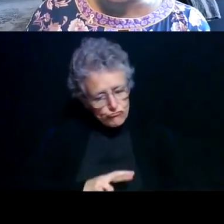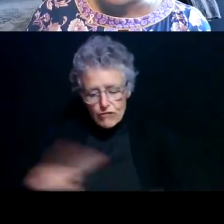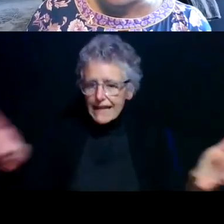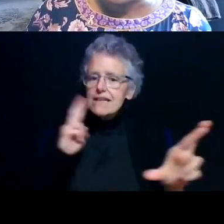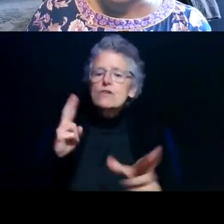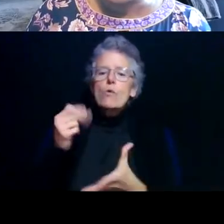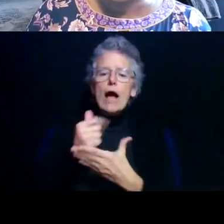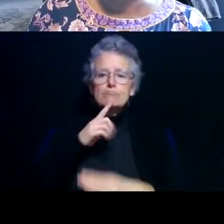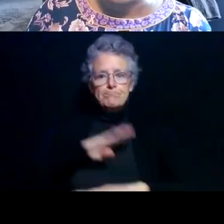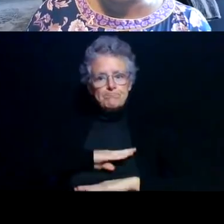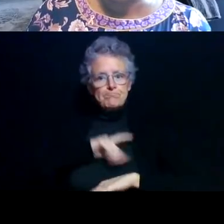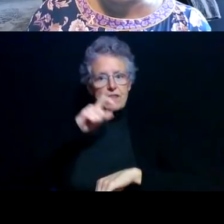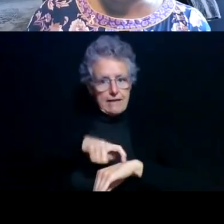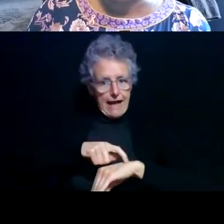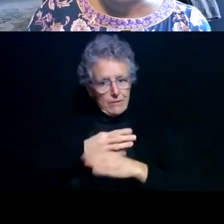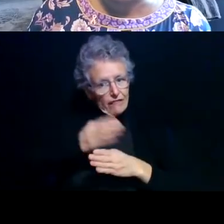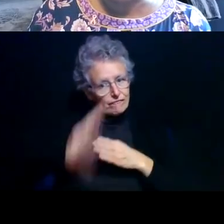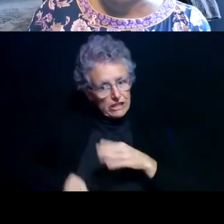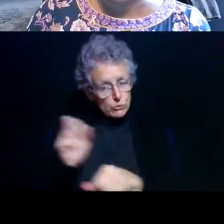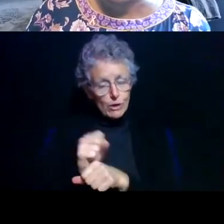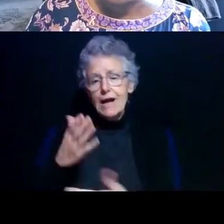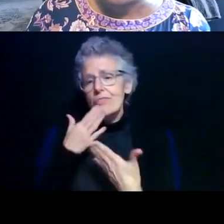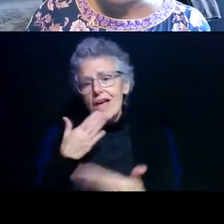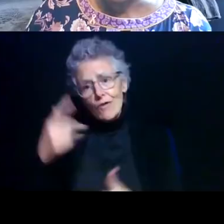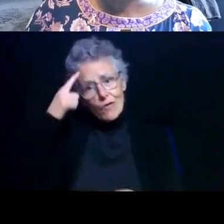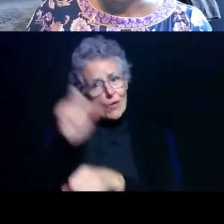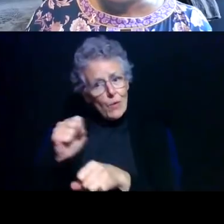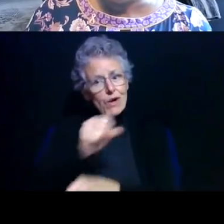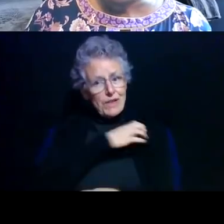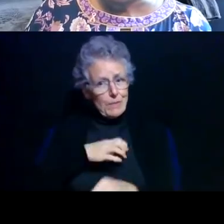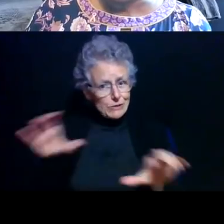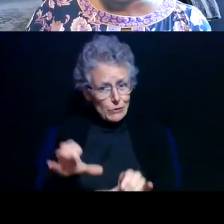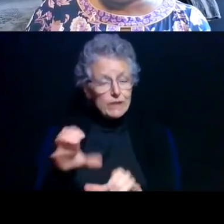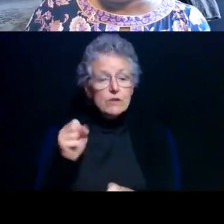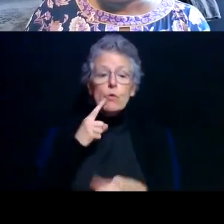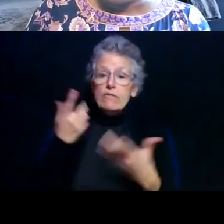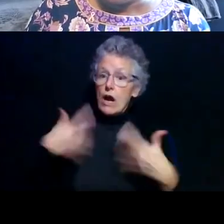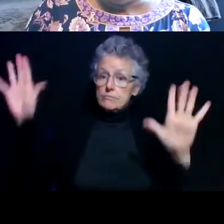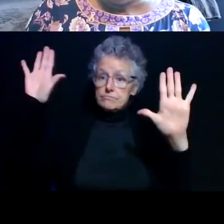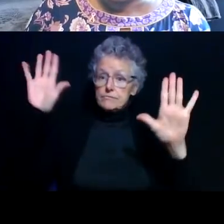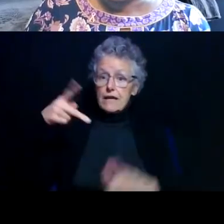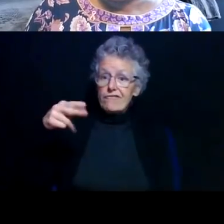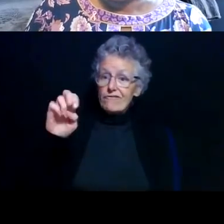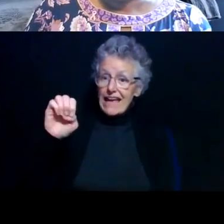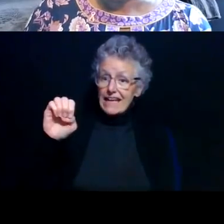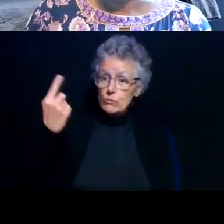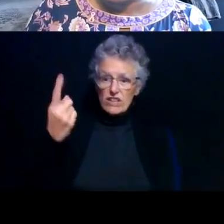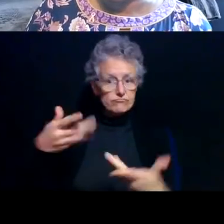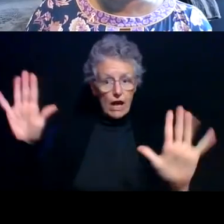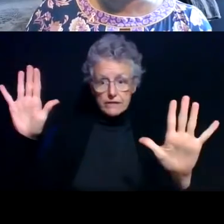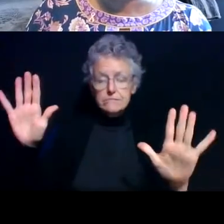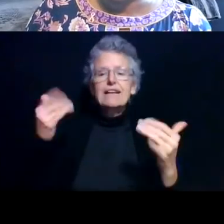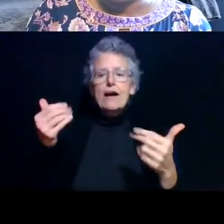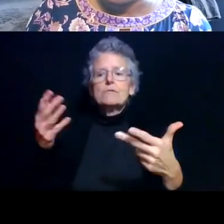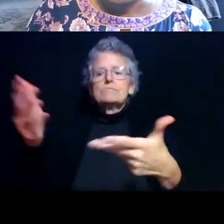this timeline. And again, I am thankful for the work that the committees are doing. So we have completed phase 1, and we are now